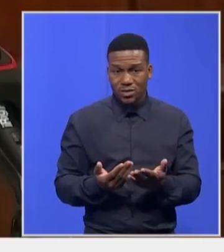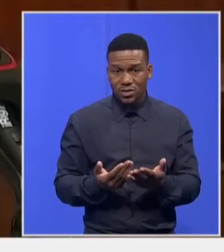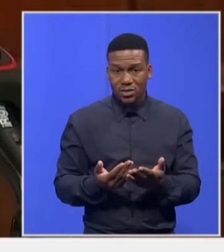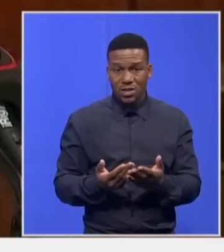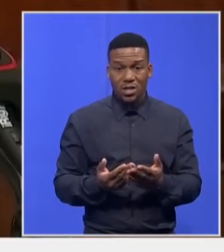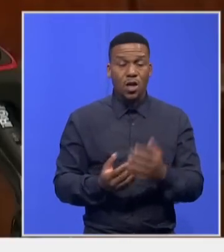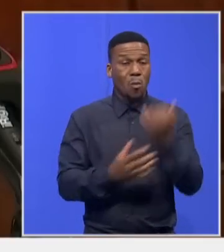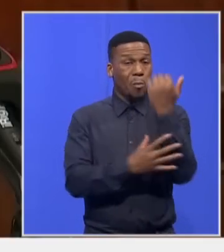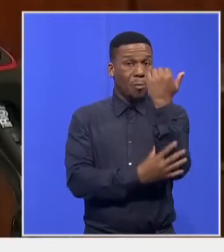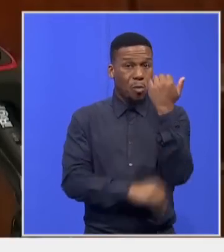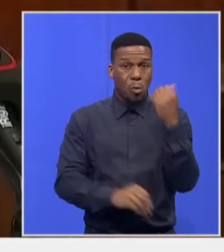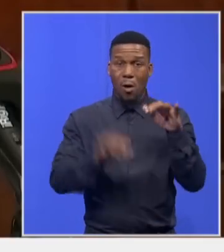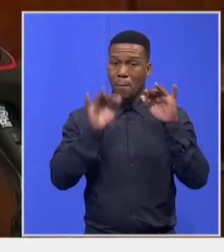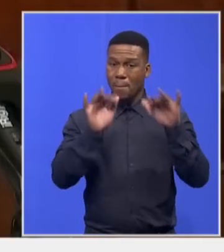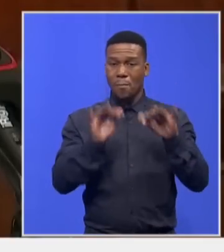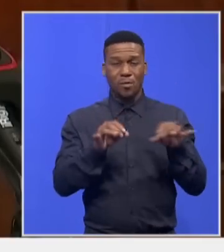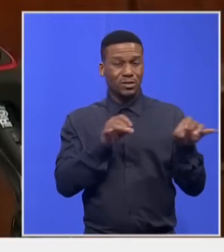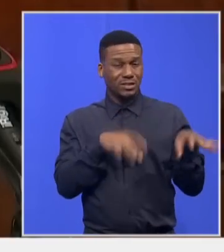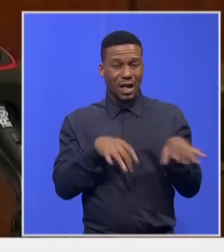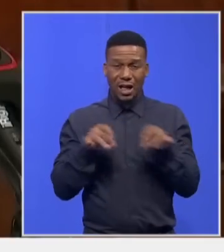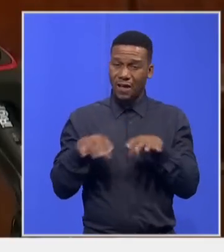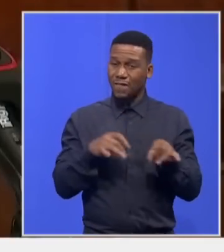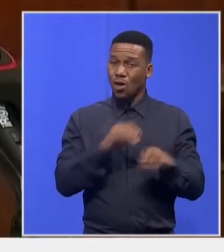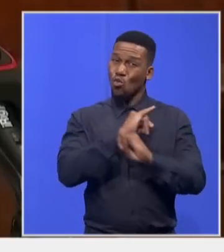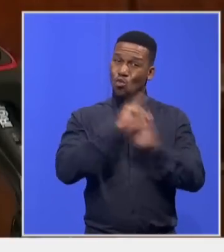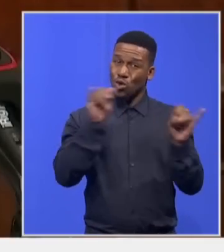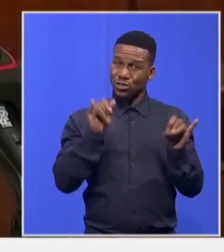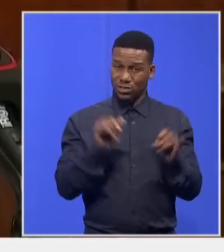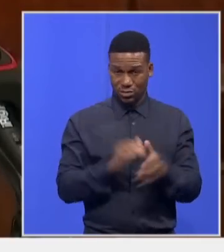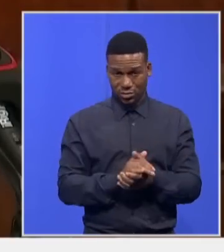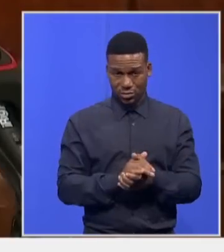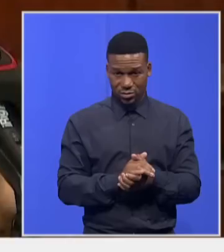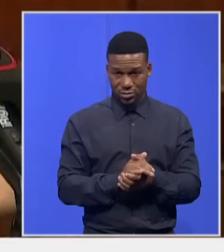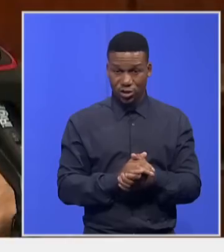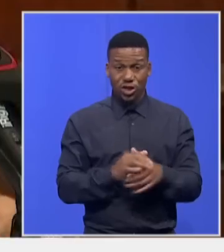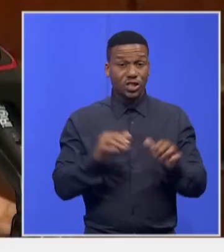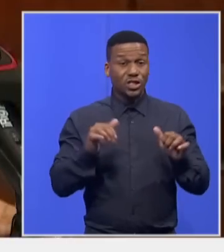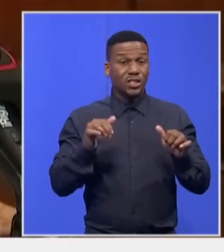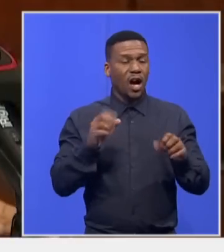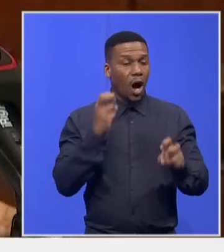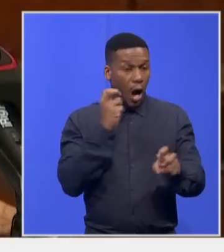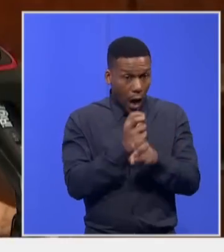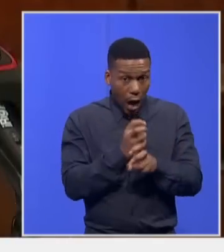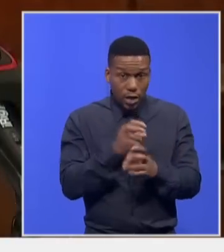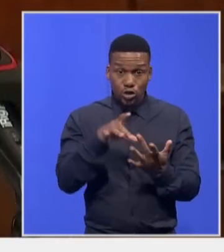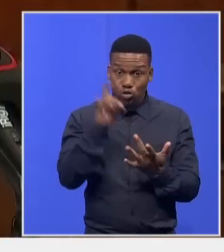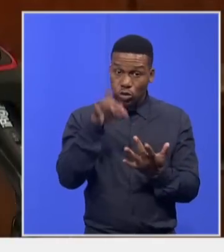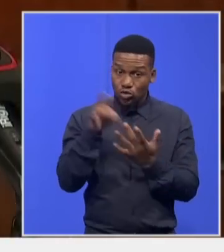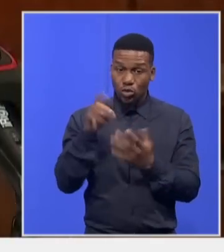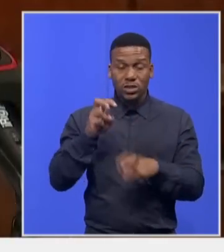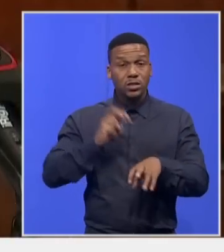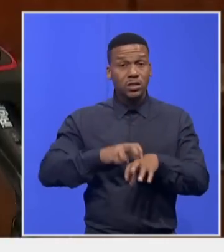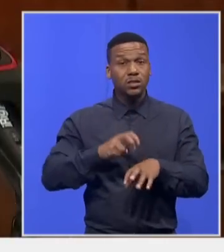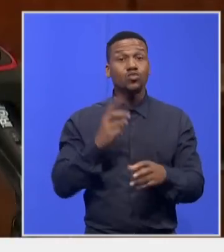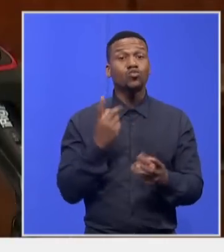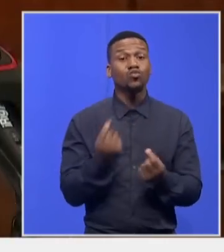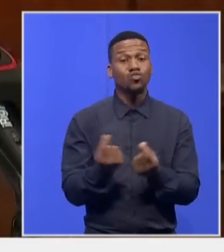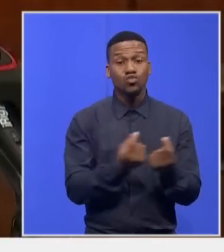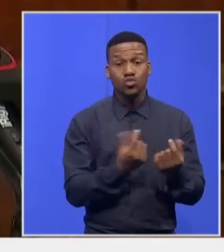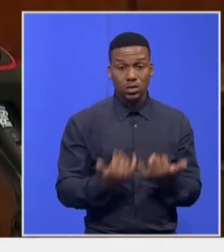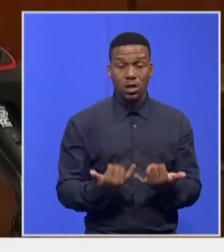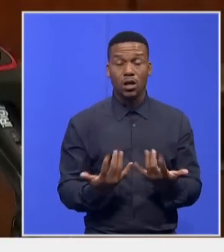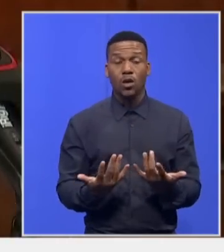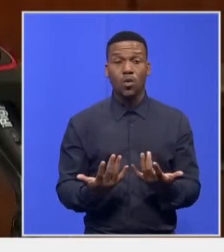poor are disproportionately affected. There are very difficult choices that are before us, and we are helping